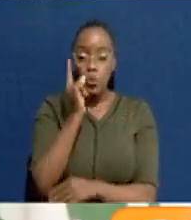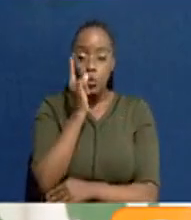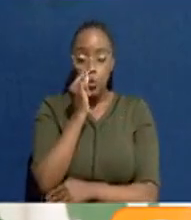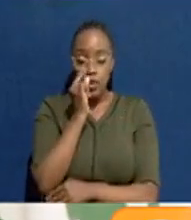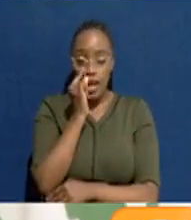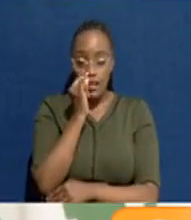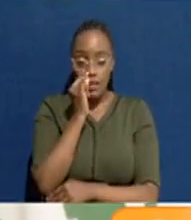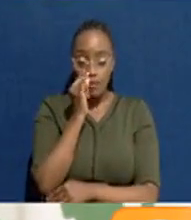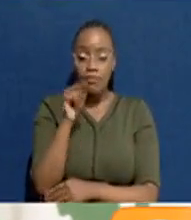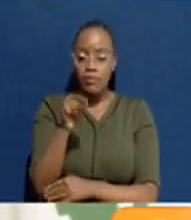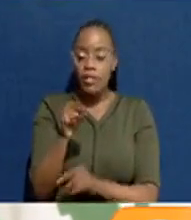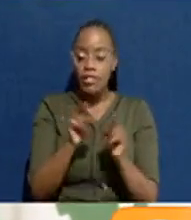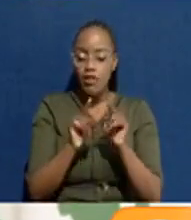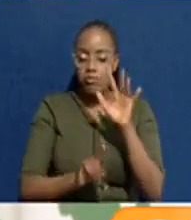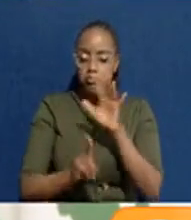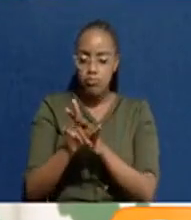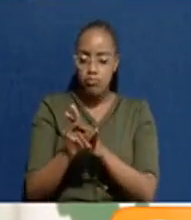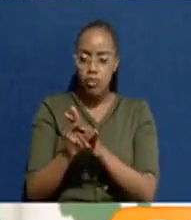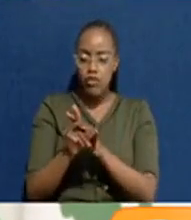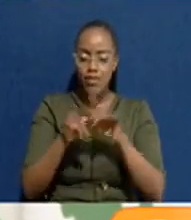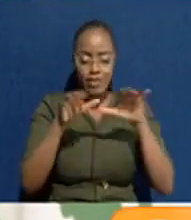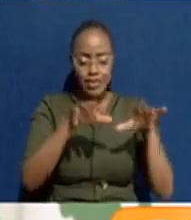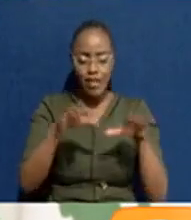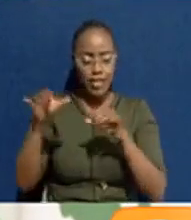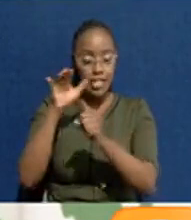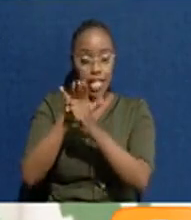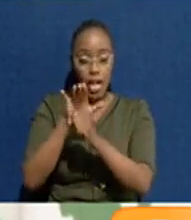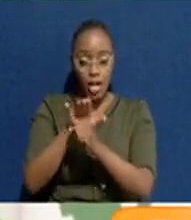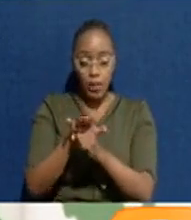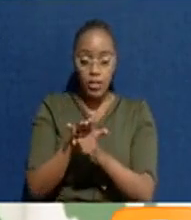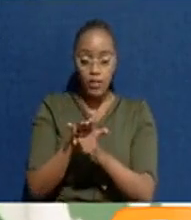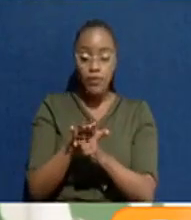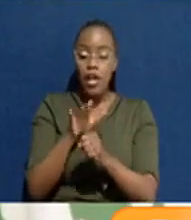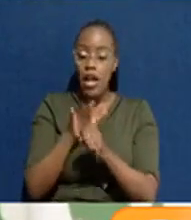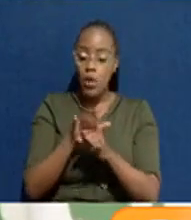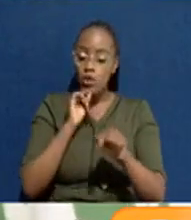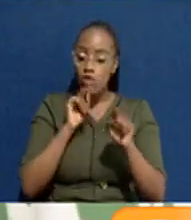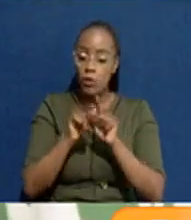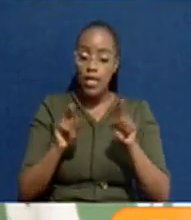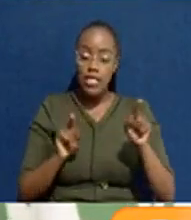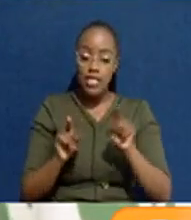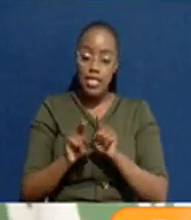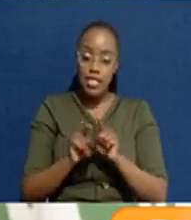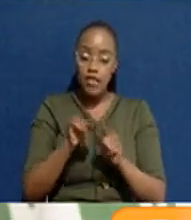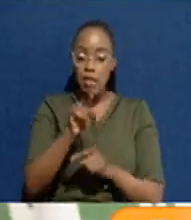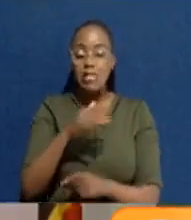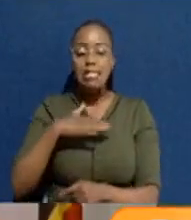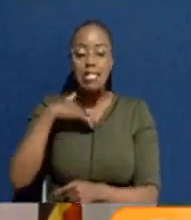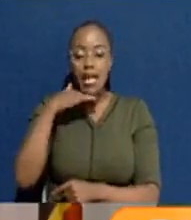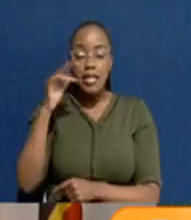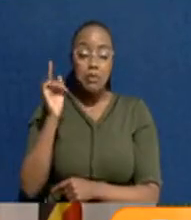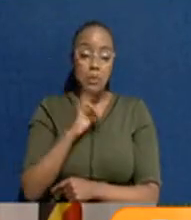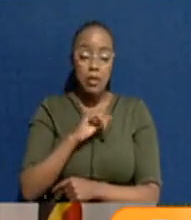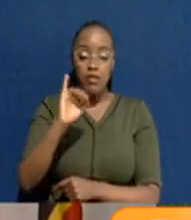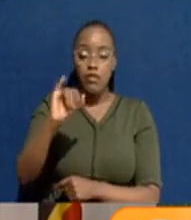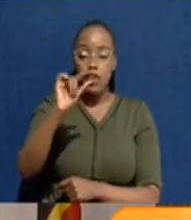which has resulted in immense suffering, with hundreds of brothers and sisters losing their lives. The IGAD